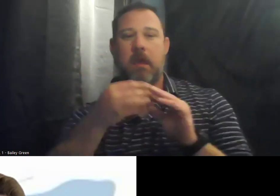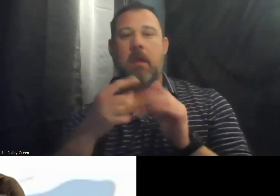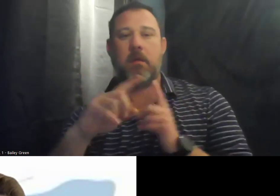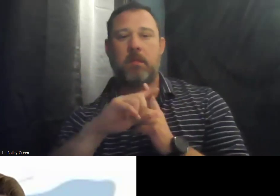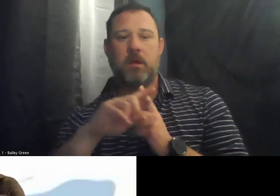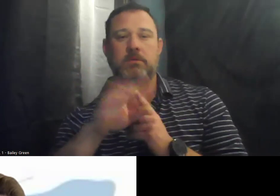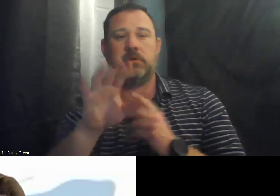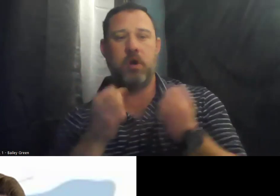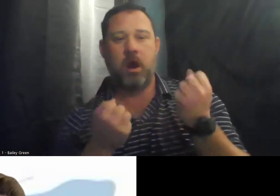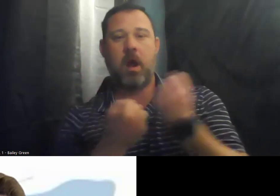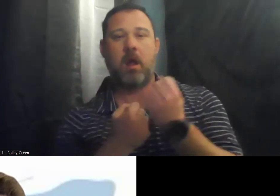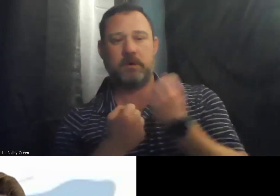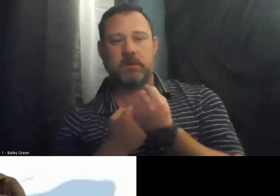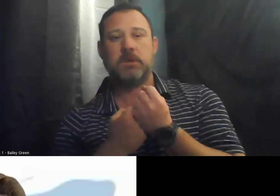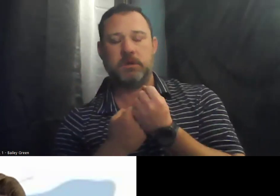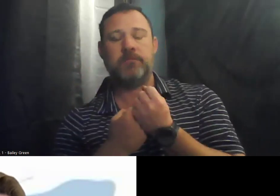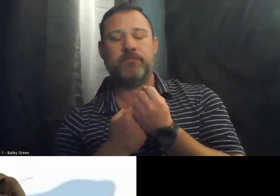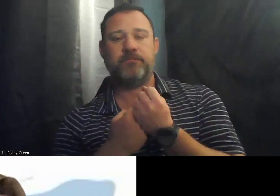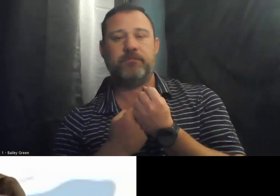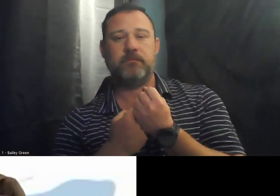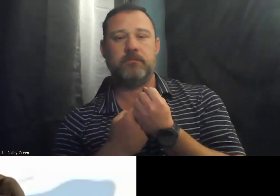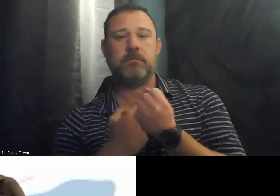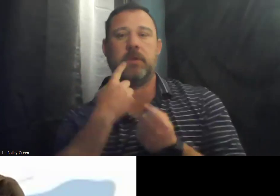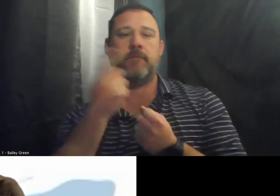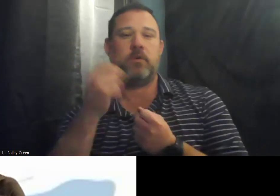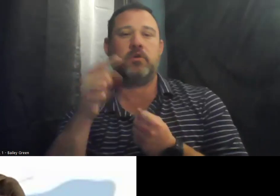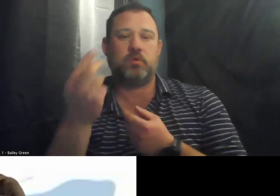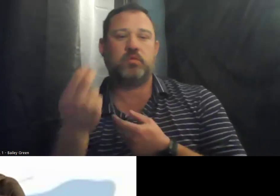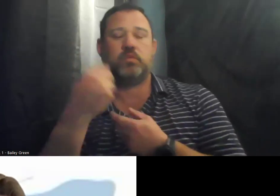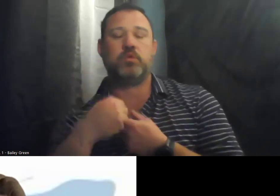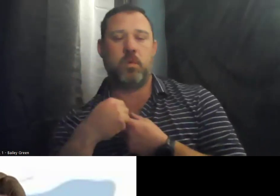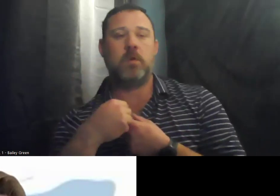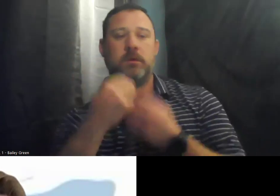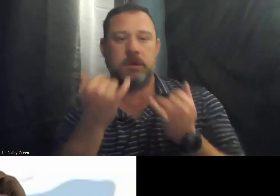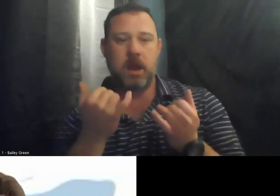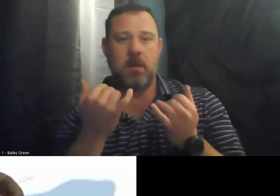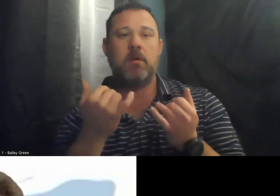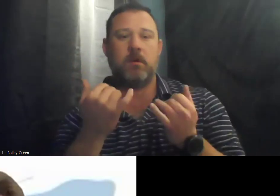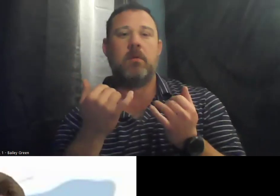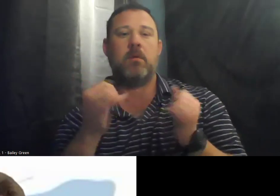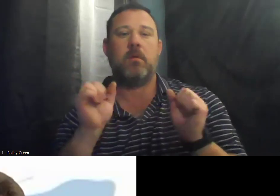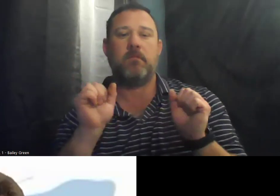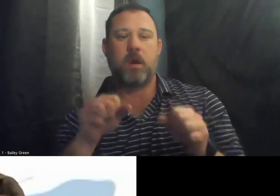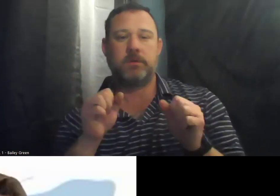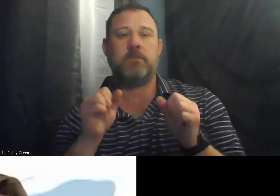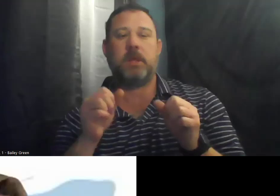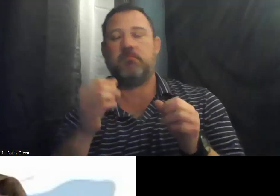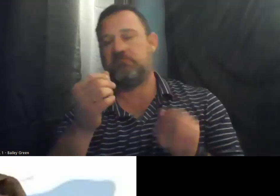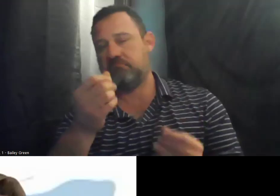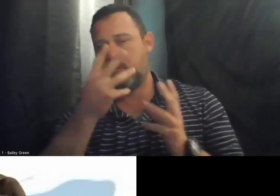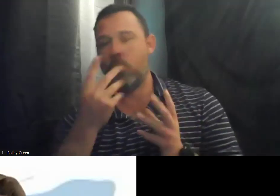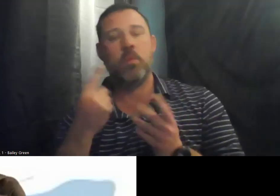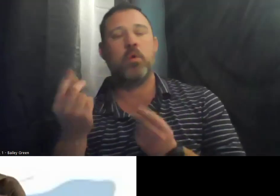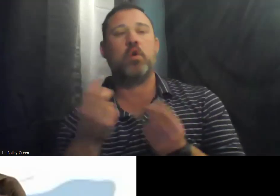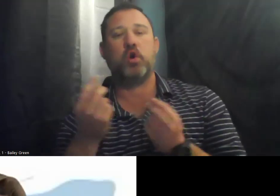to your advocacy, and for you to join the subcommittee now to possibly get a heads up of what we're